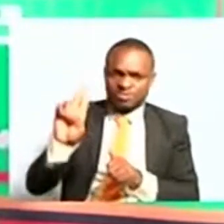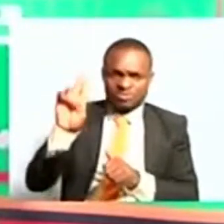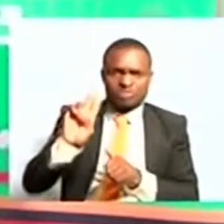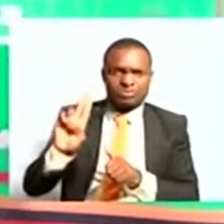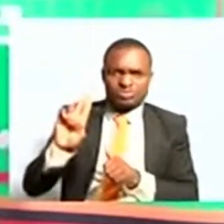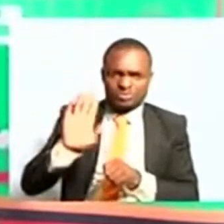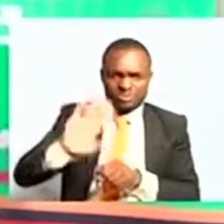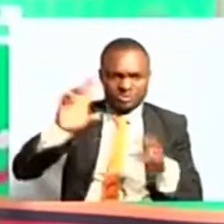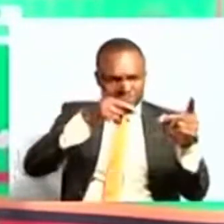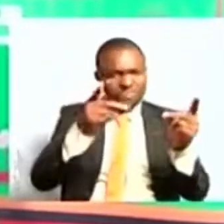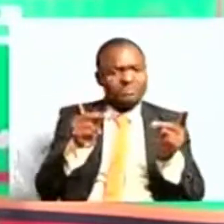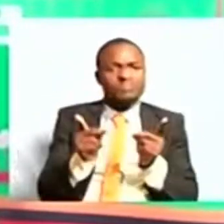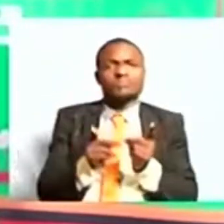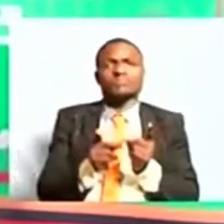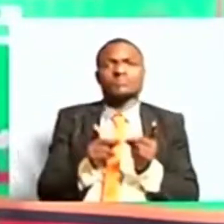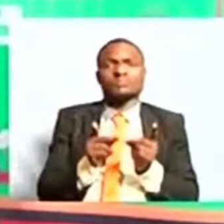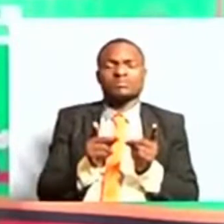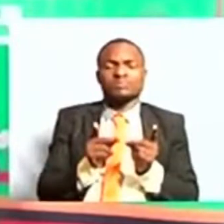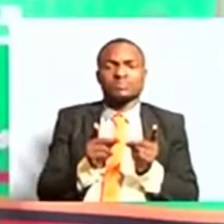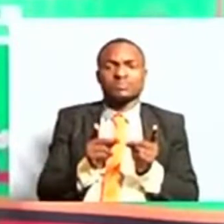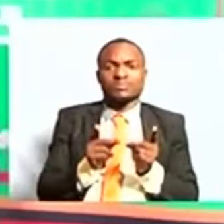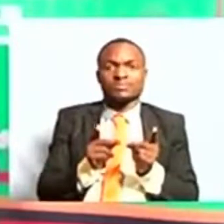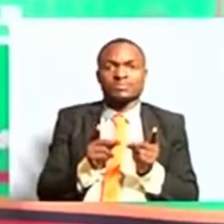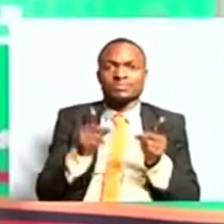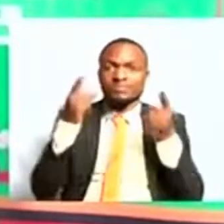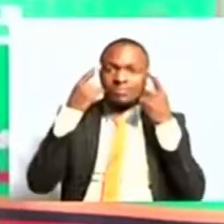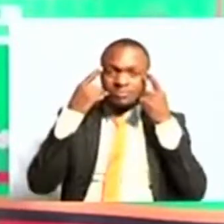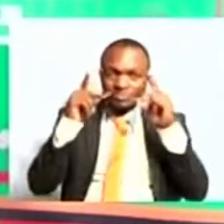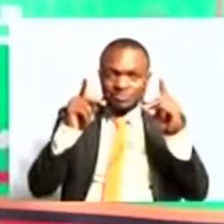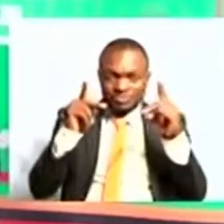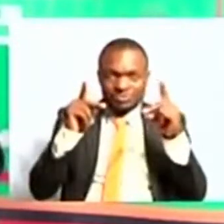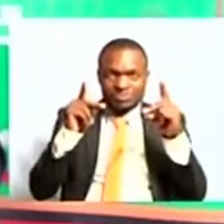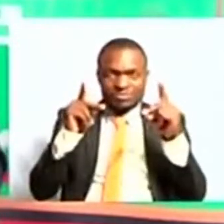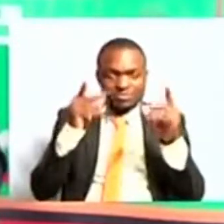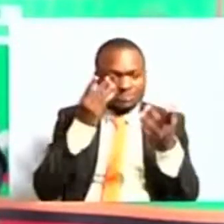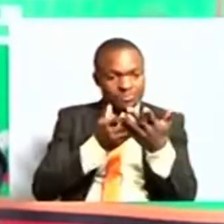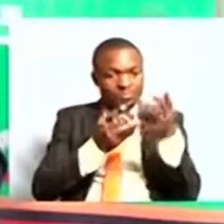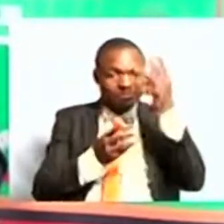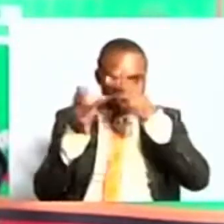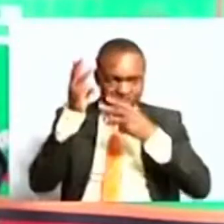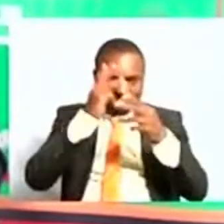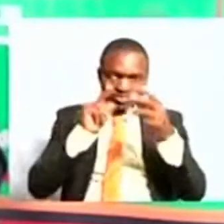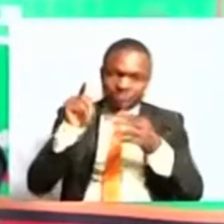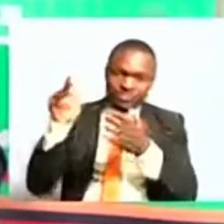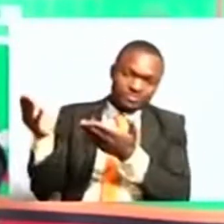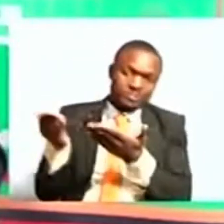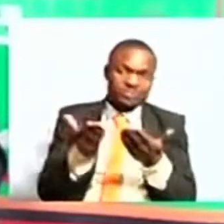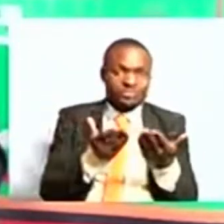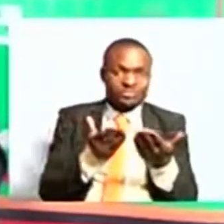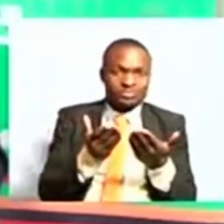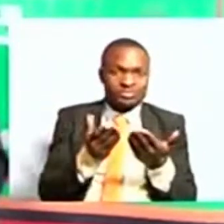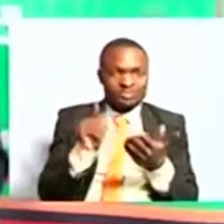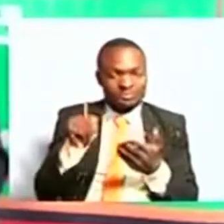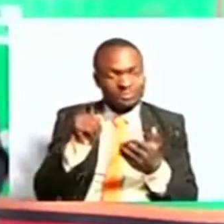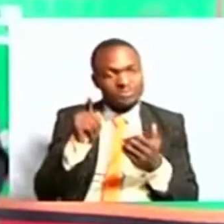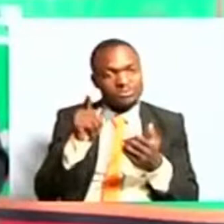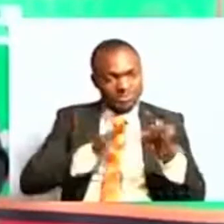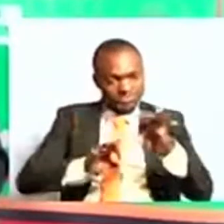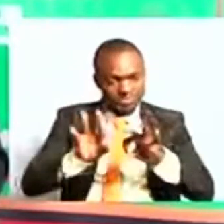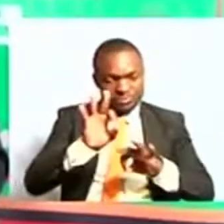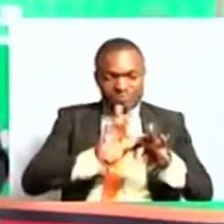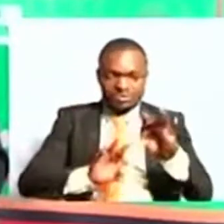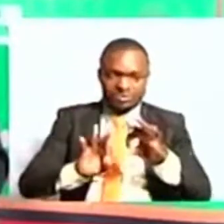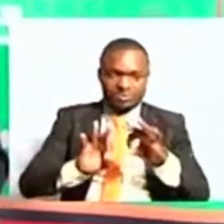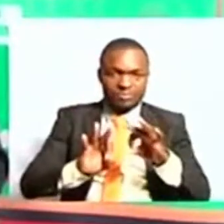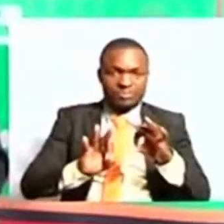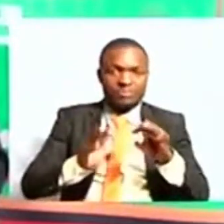their positions or their portfolios in the public, and so this is a concern that he raises. As you just explain on